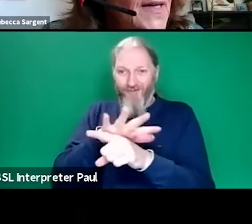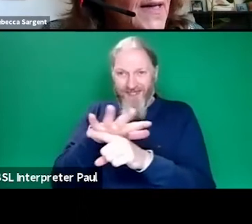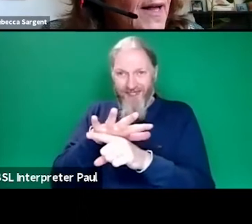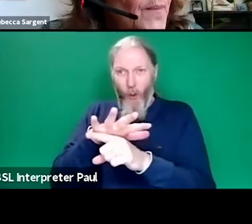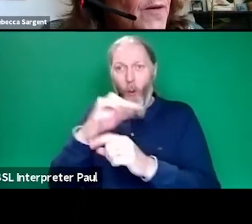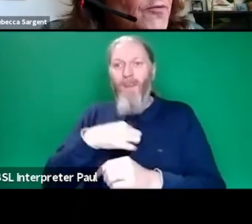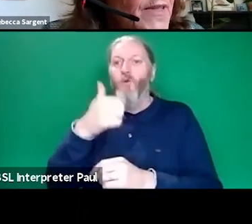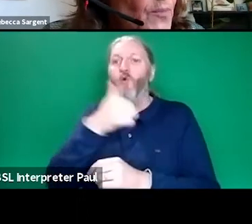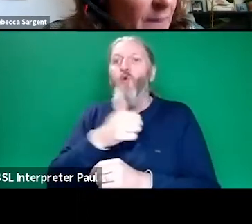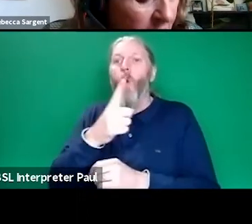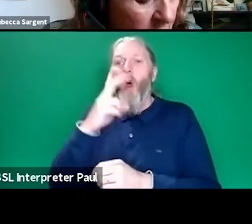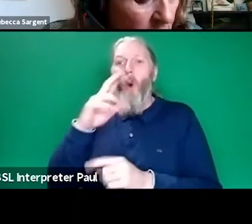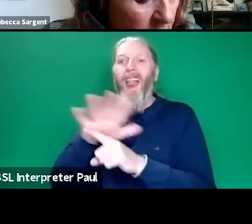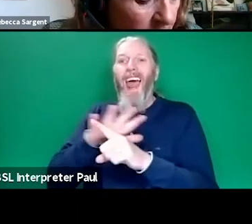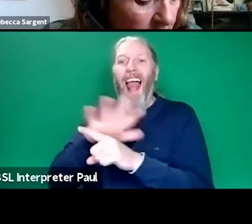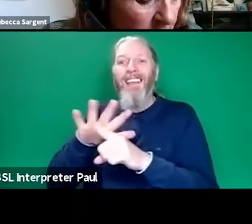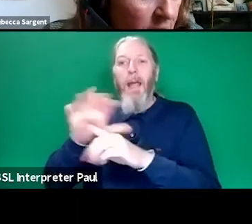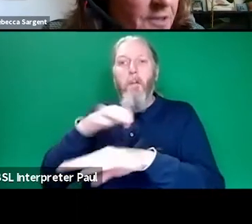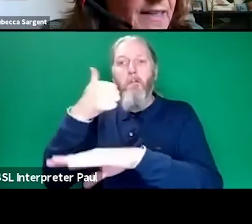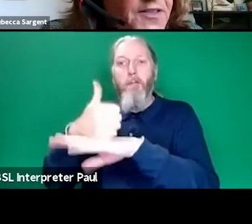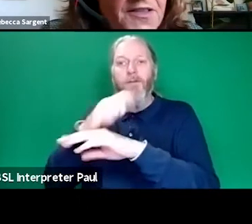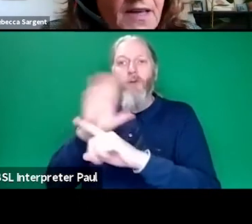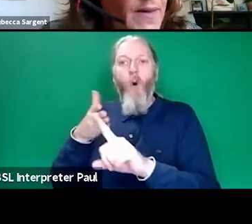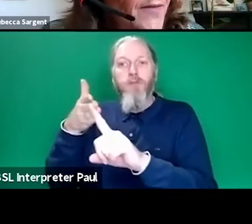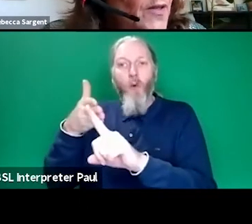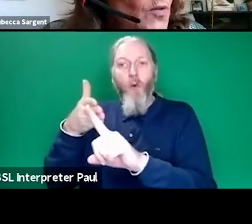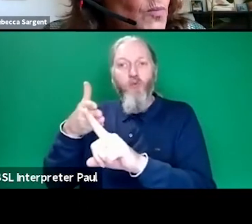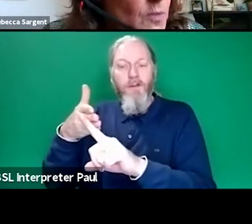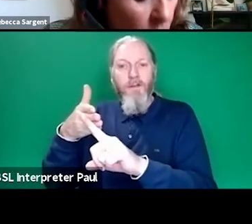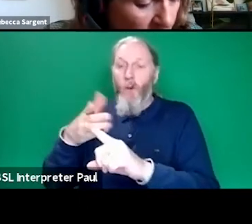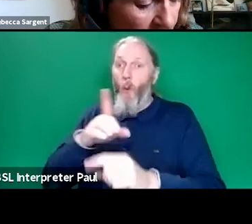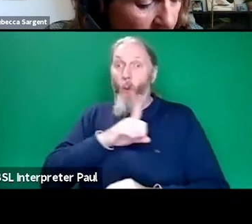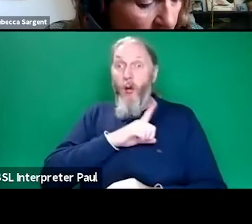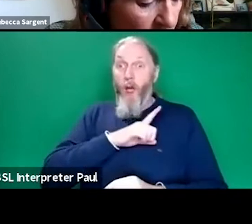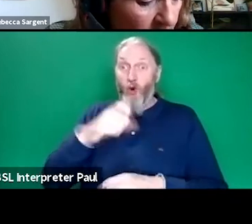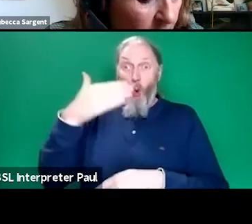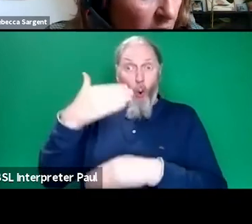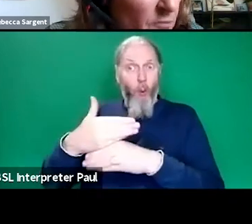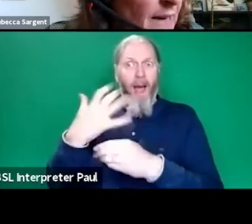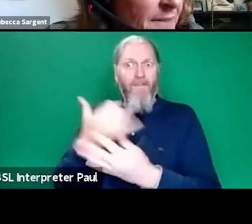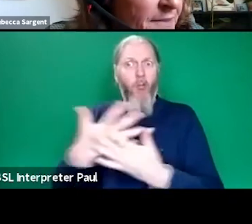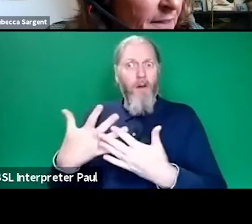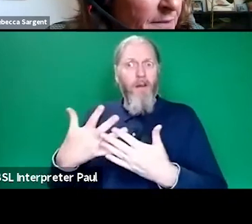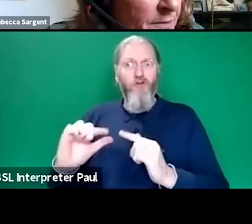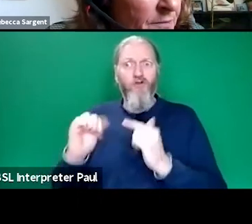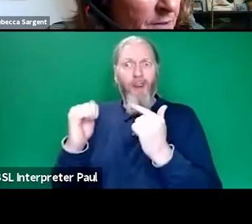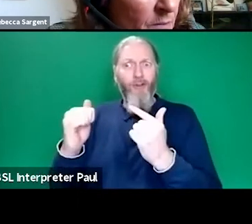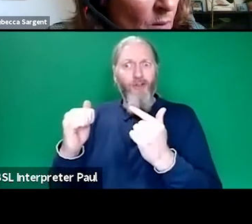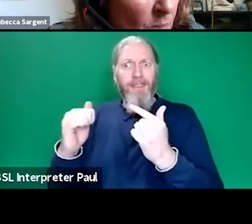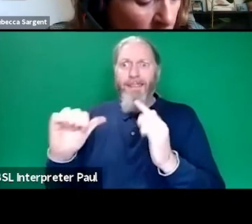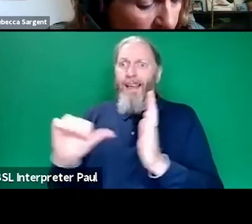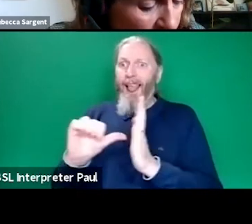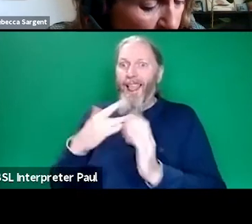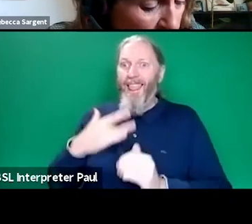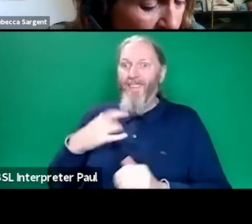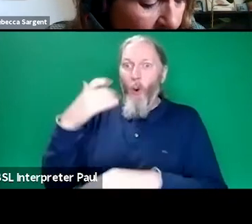approach, really based on the challenges that we have in Cornwall, based on our rurality, some